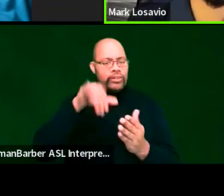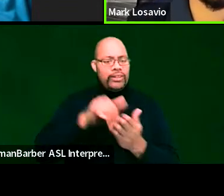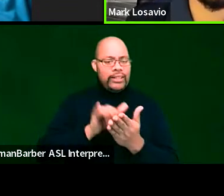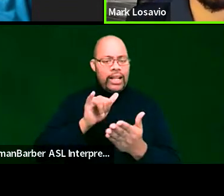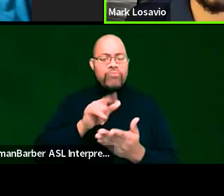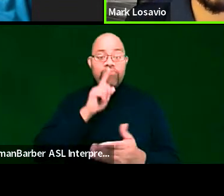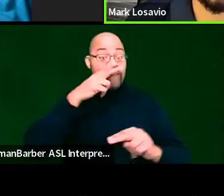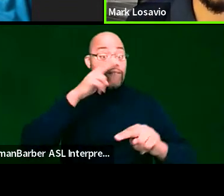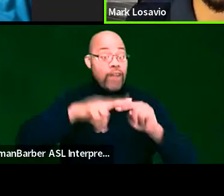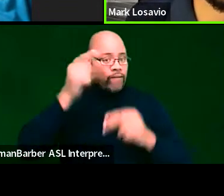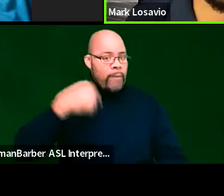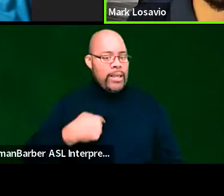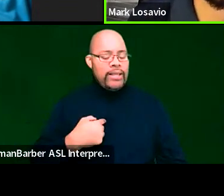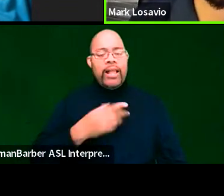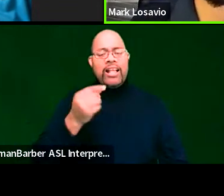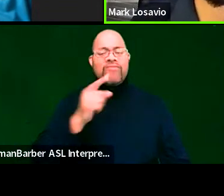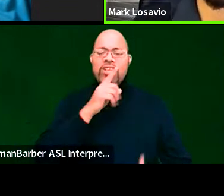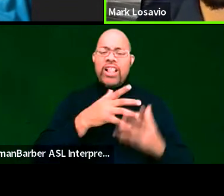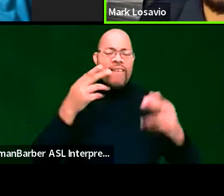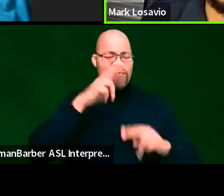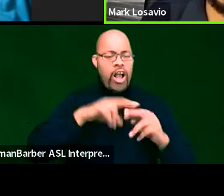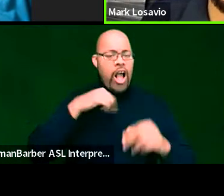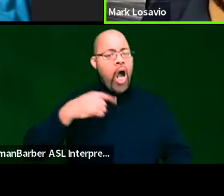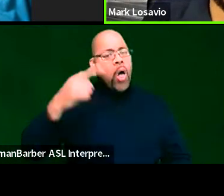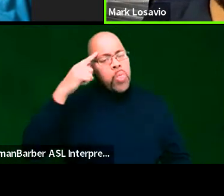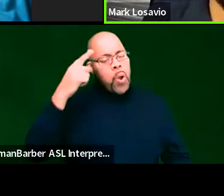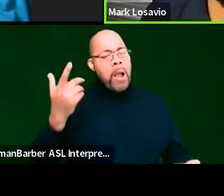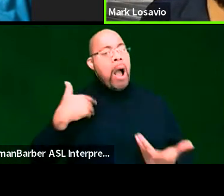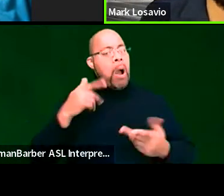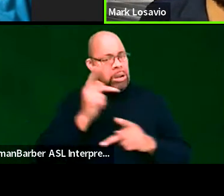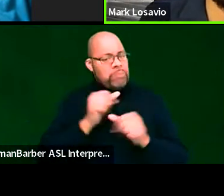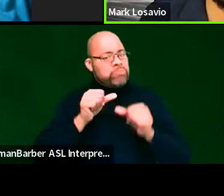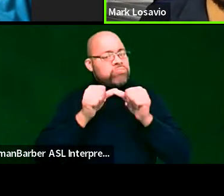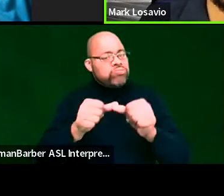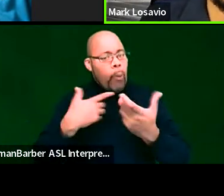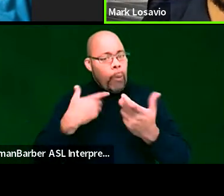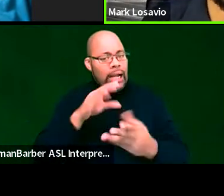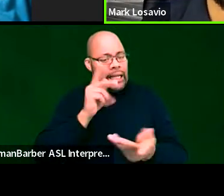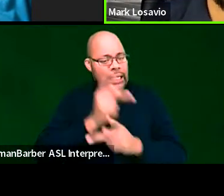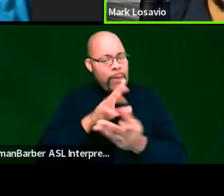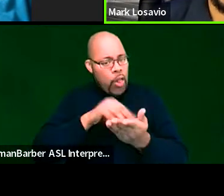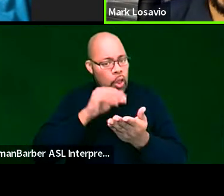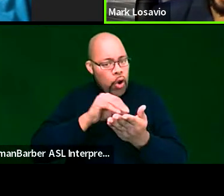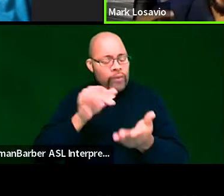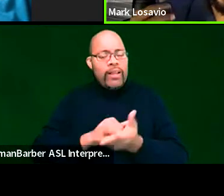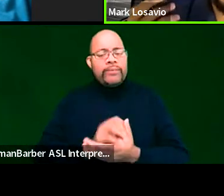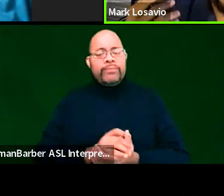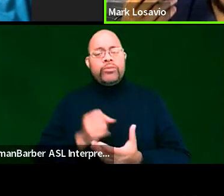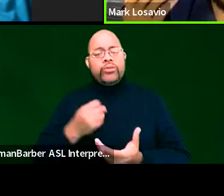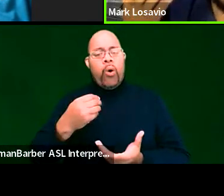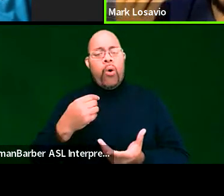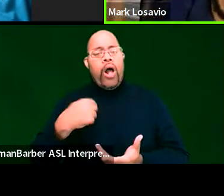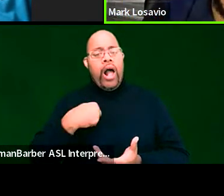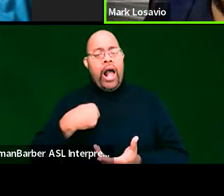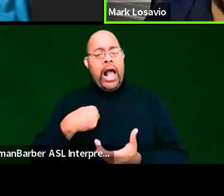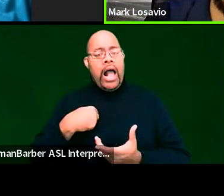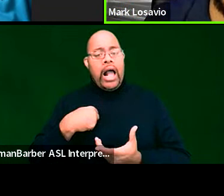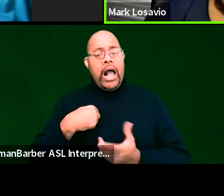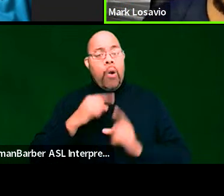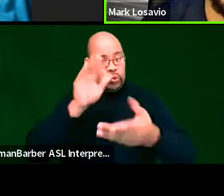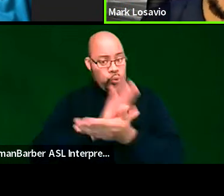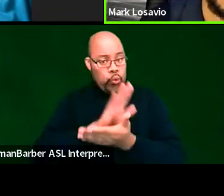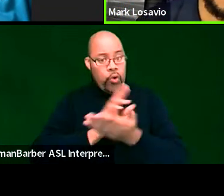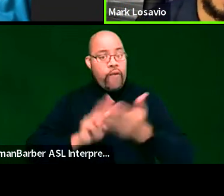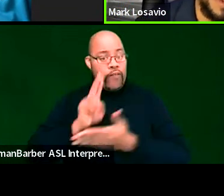was fun for me. And it was so much fun that I thought, I'm going to keep doing it. I want to keep learning about this. So I went to